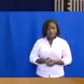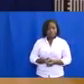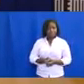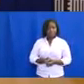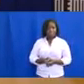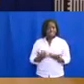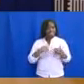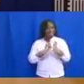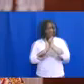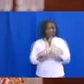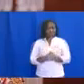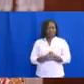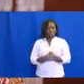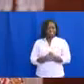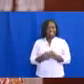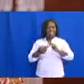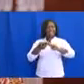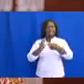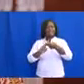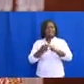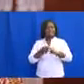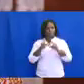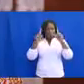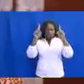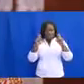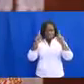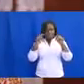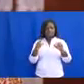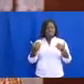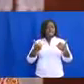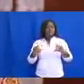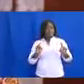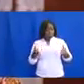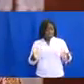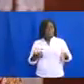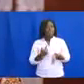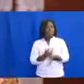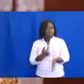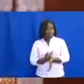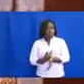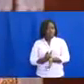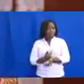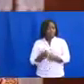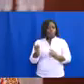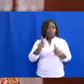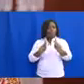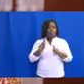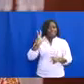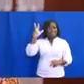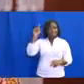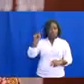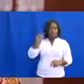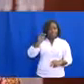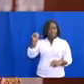For example, the total number of tests that we have conducted in Ghana, with a population of 31